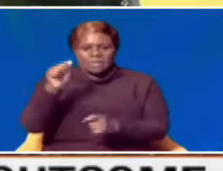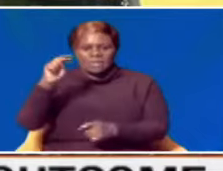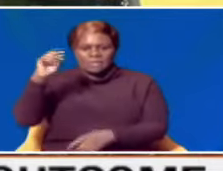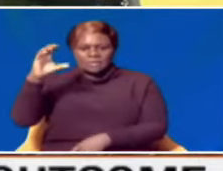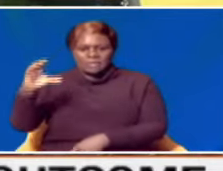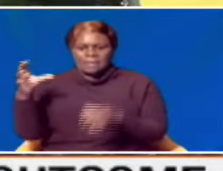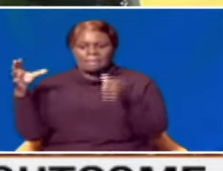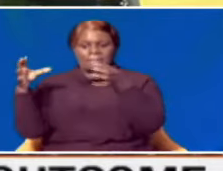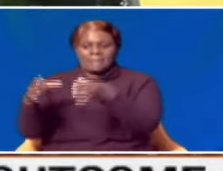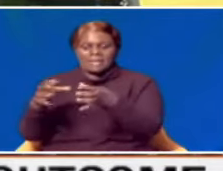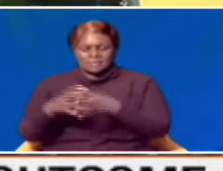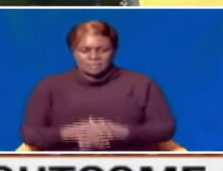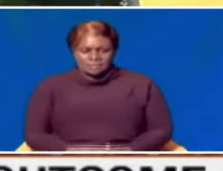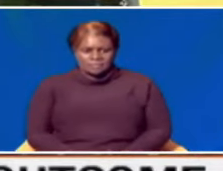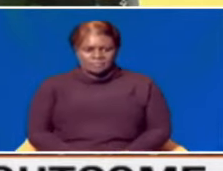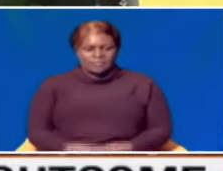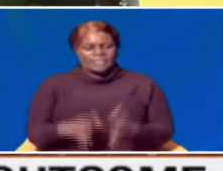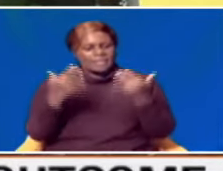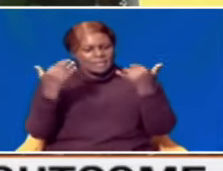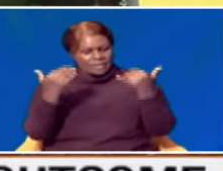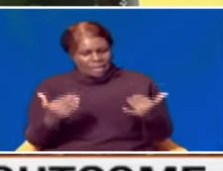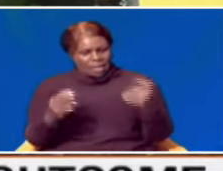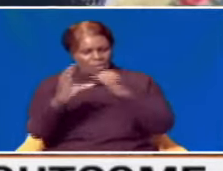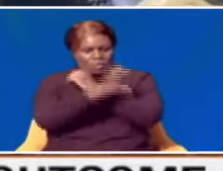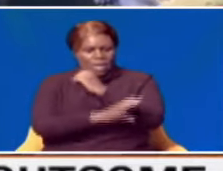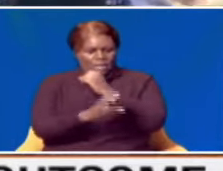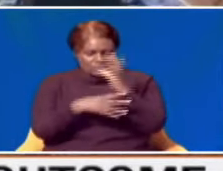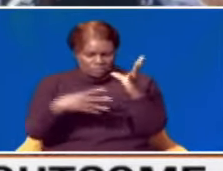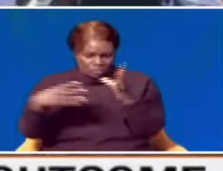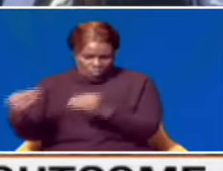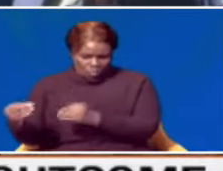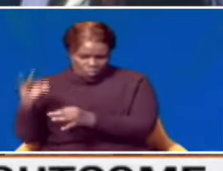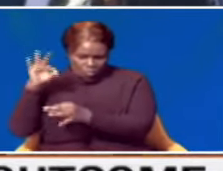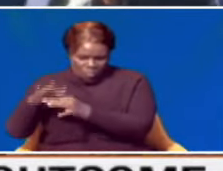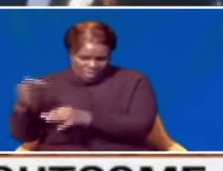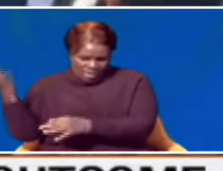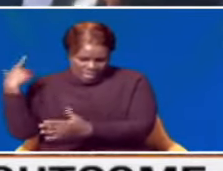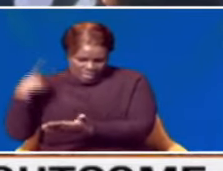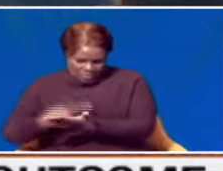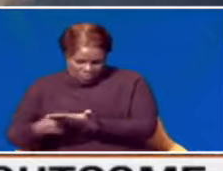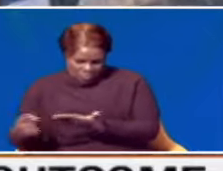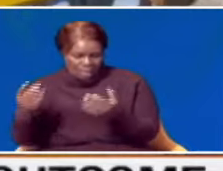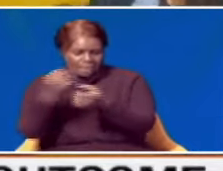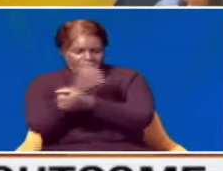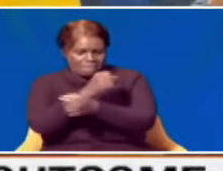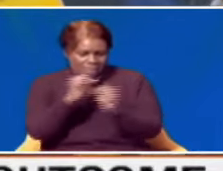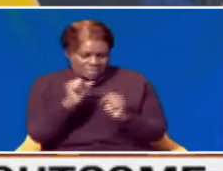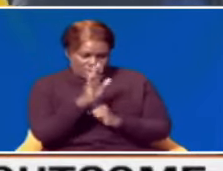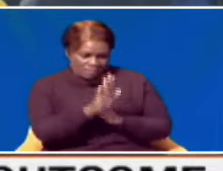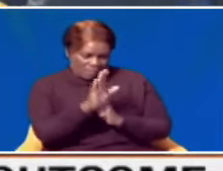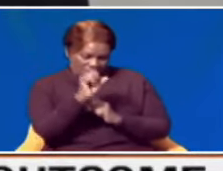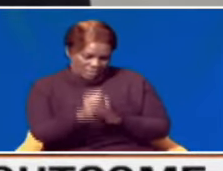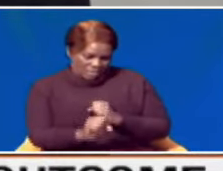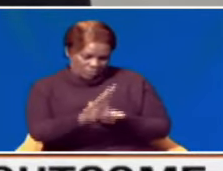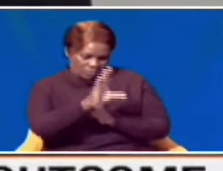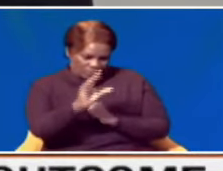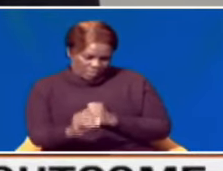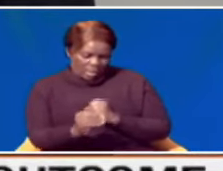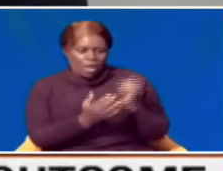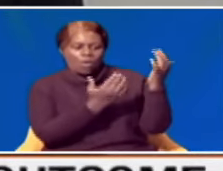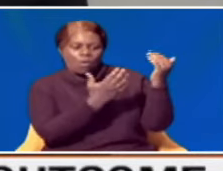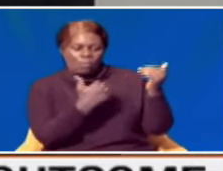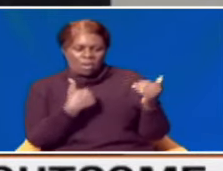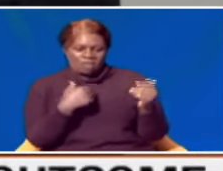party. So, when the country went to the polls last week, President Cyril Ramaphosa sounded